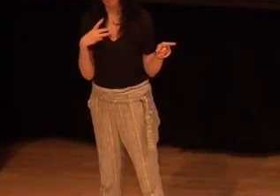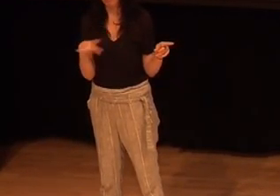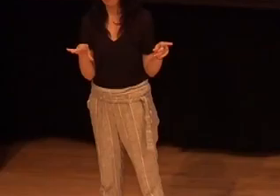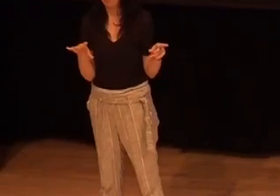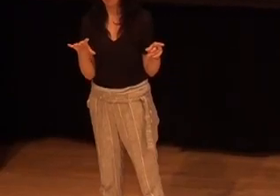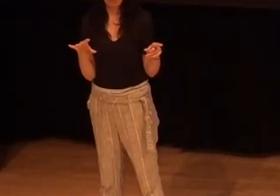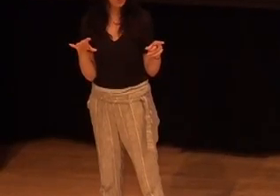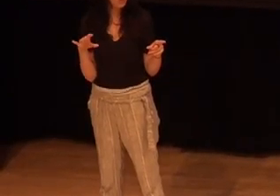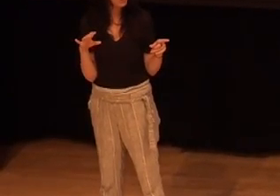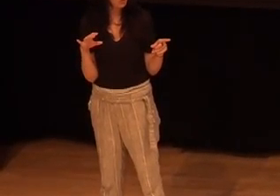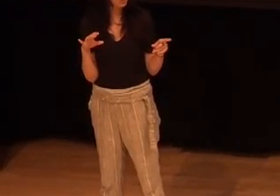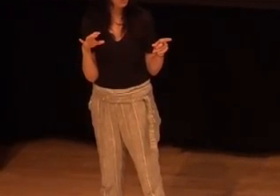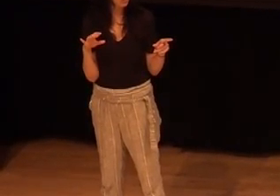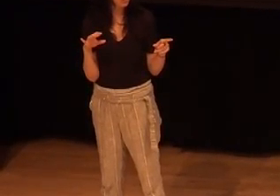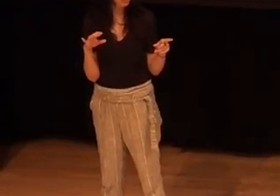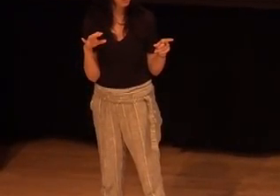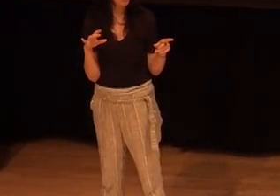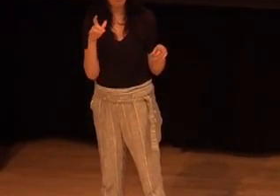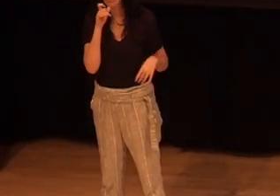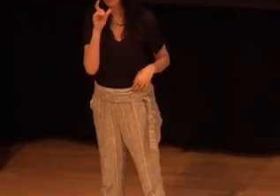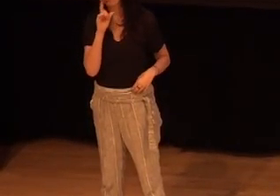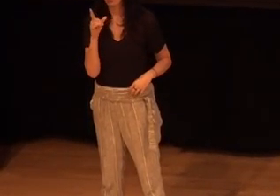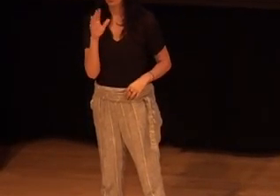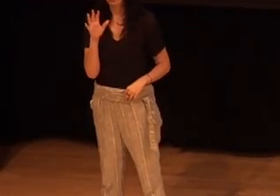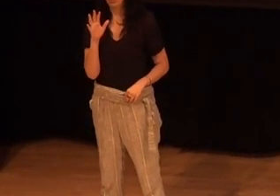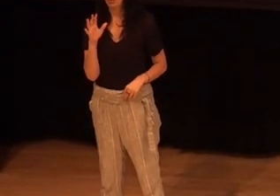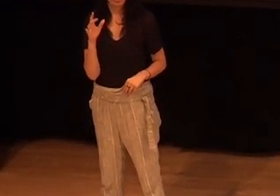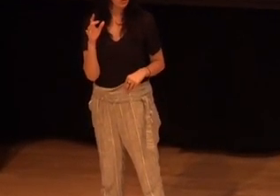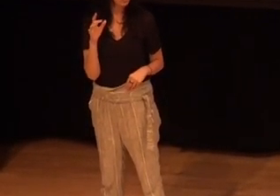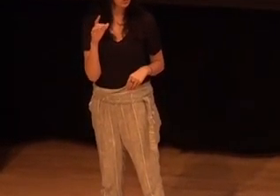Carl, let's hear you. No, that's not true. I think